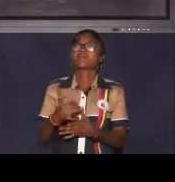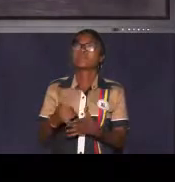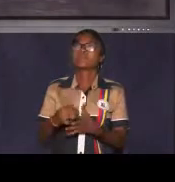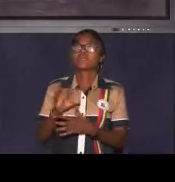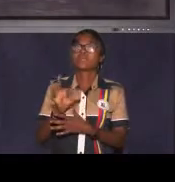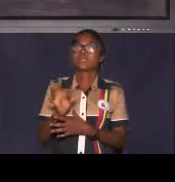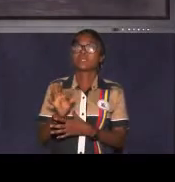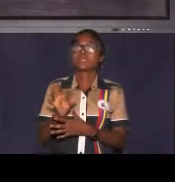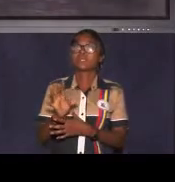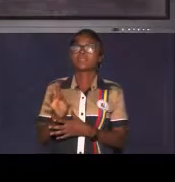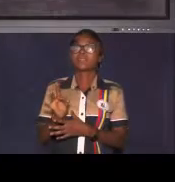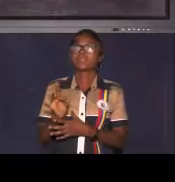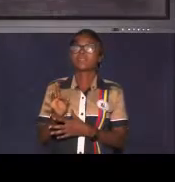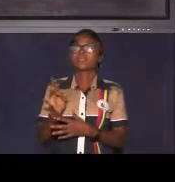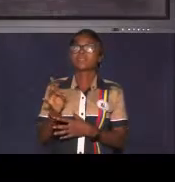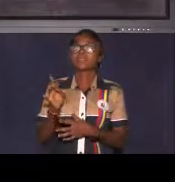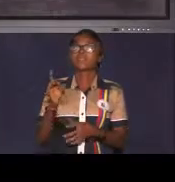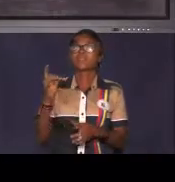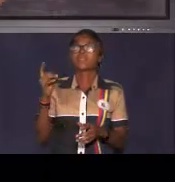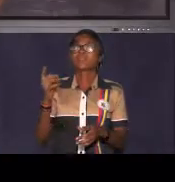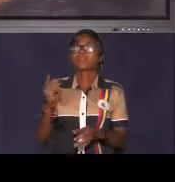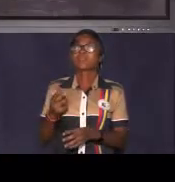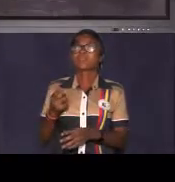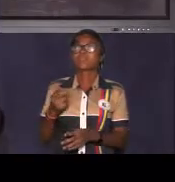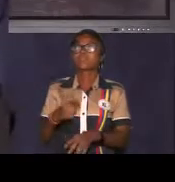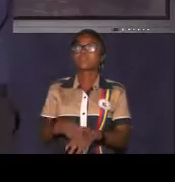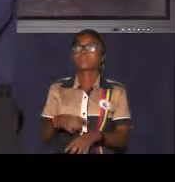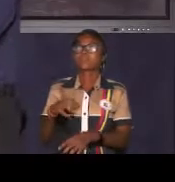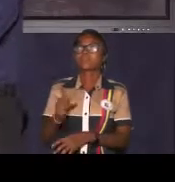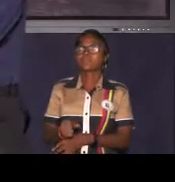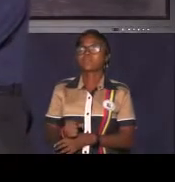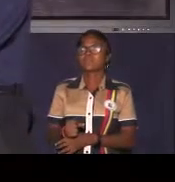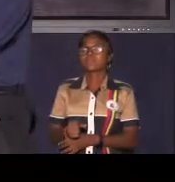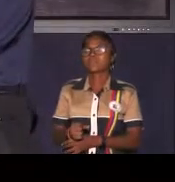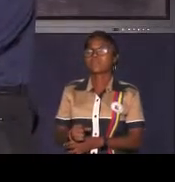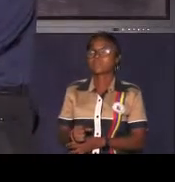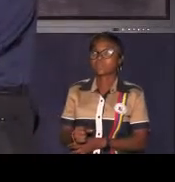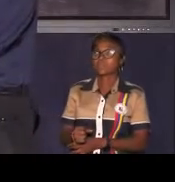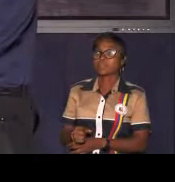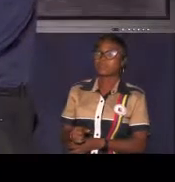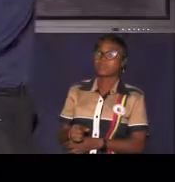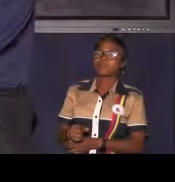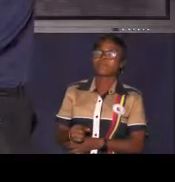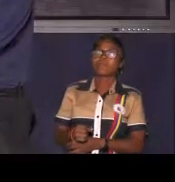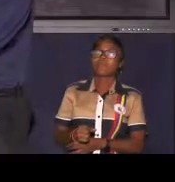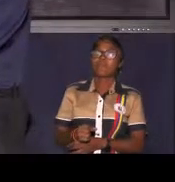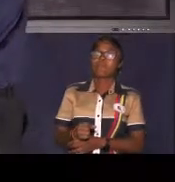How many times? 98 times. Because 2 goes in 19, 9